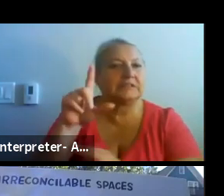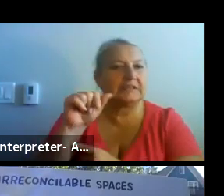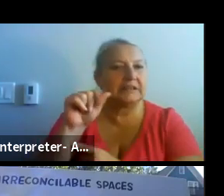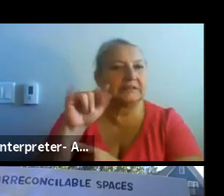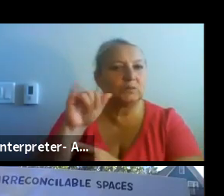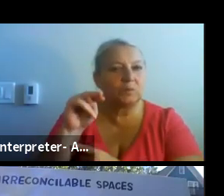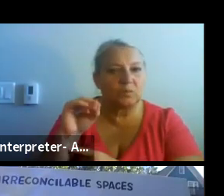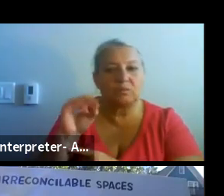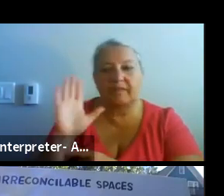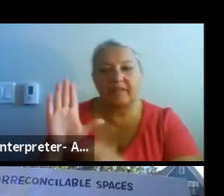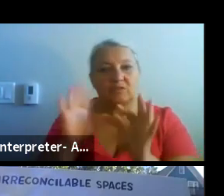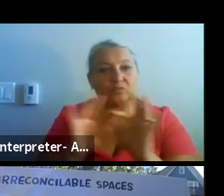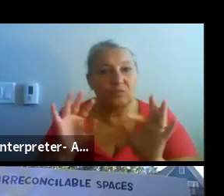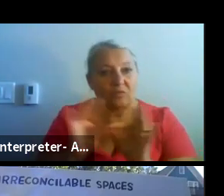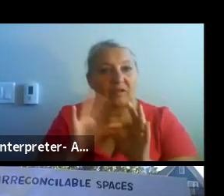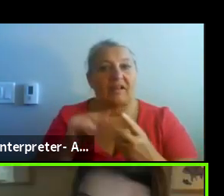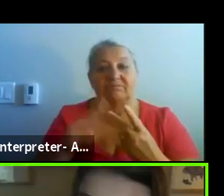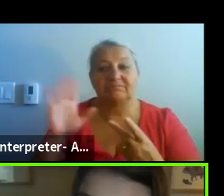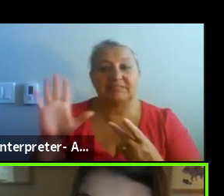Check.